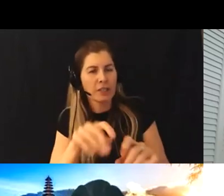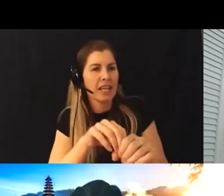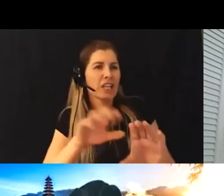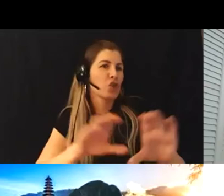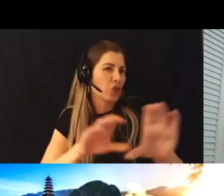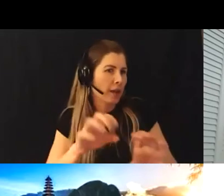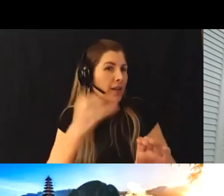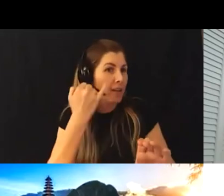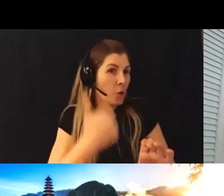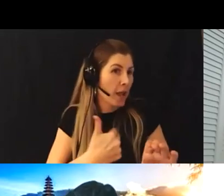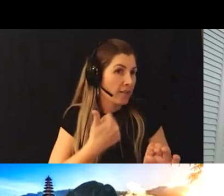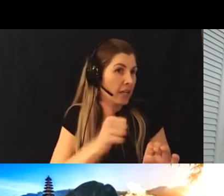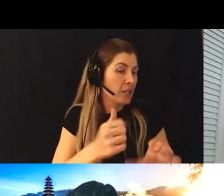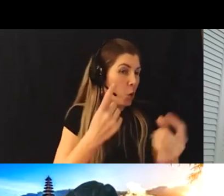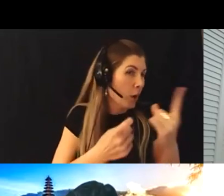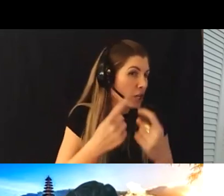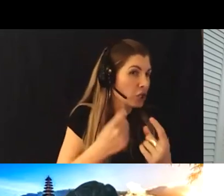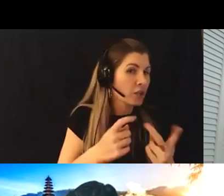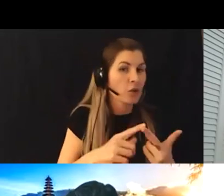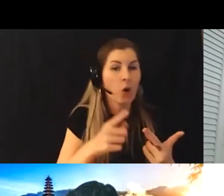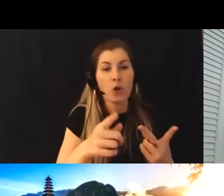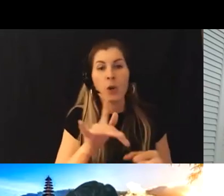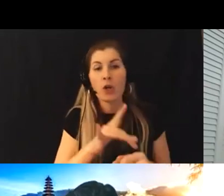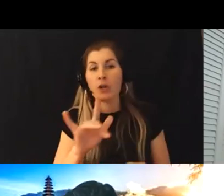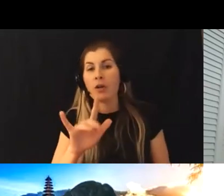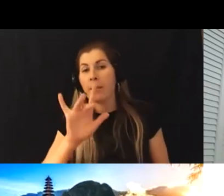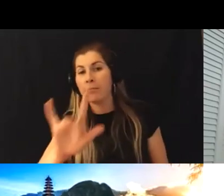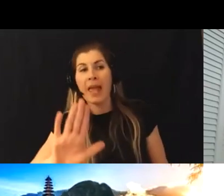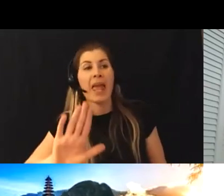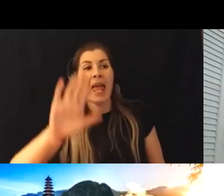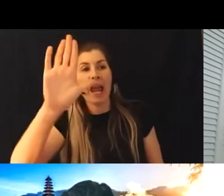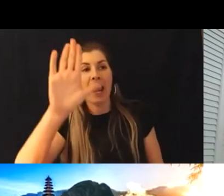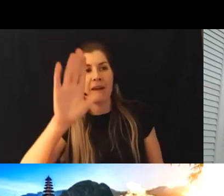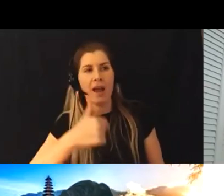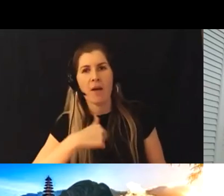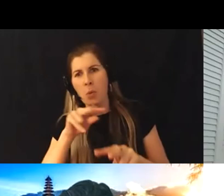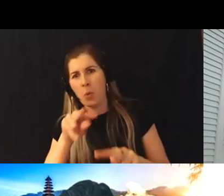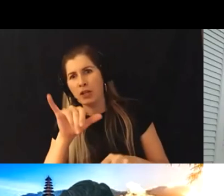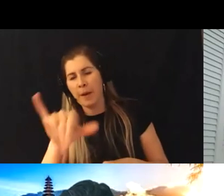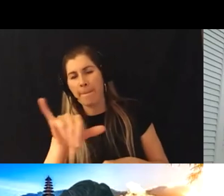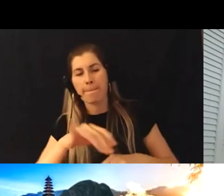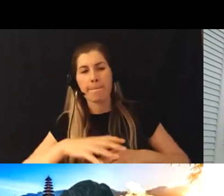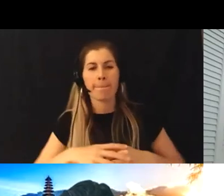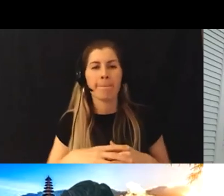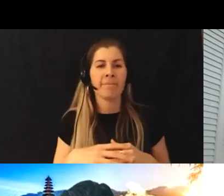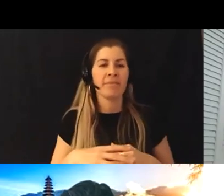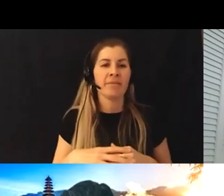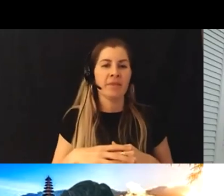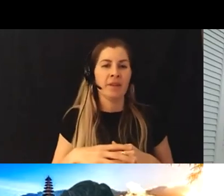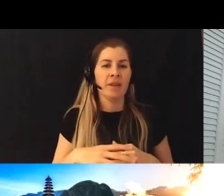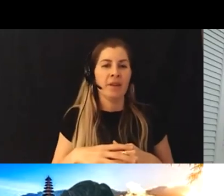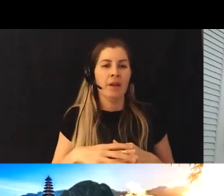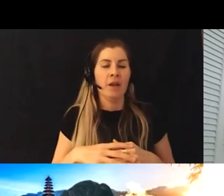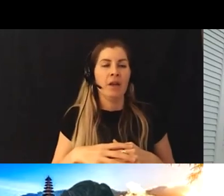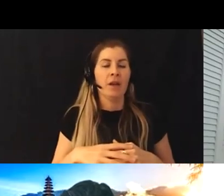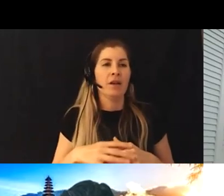now. If you also want to use the raise hand function, we can. I'll keep an eye on that as well. While you're doing